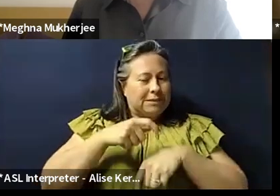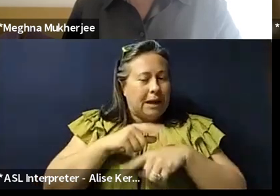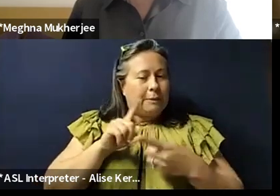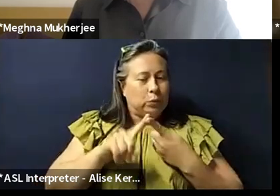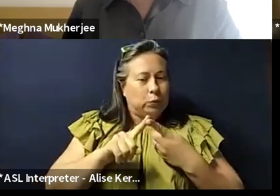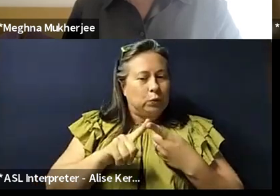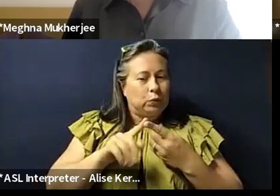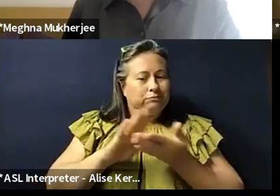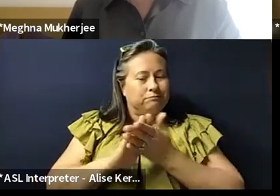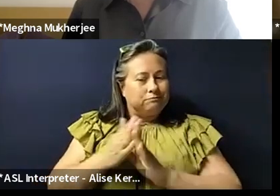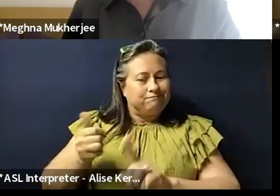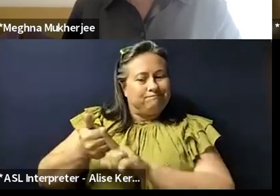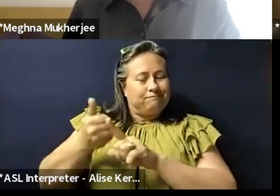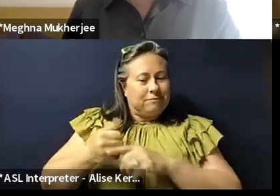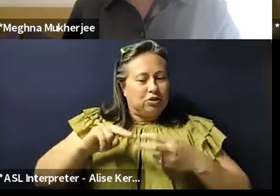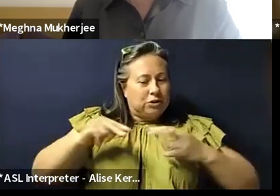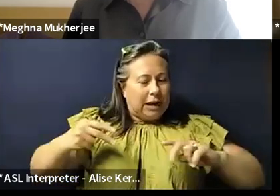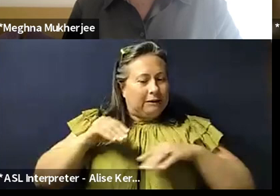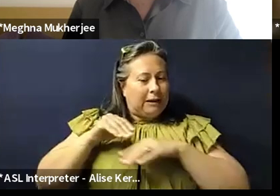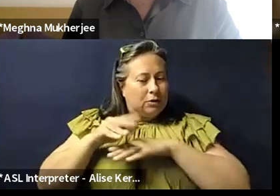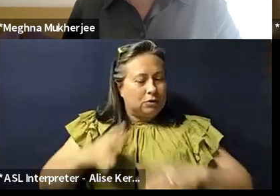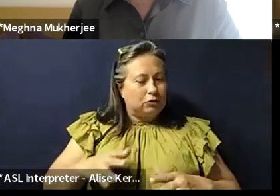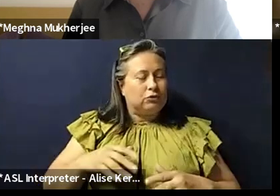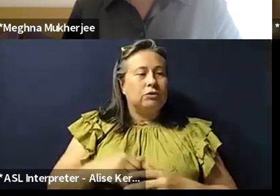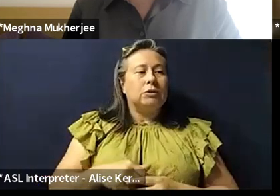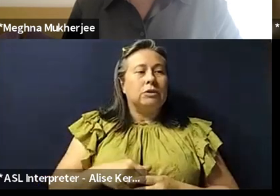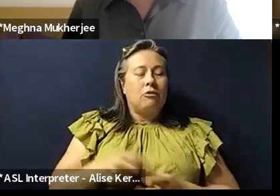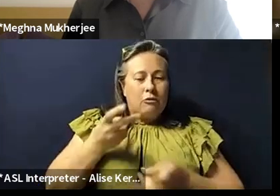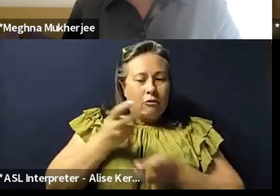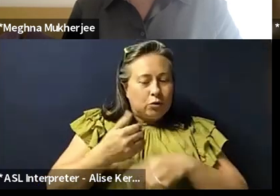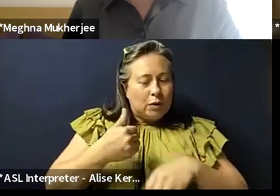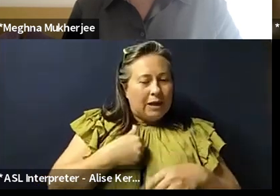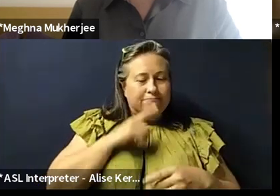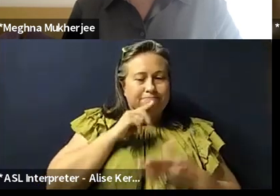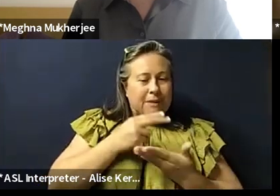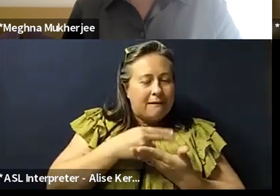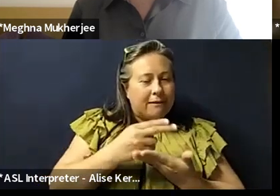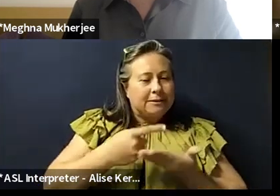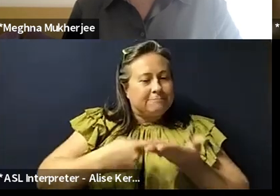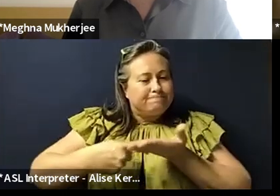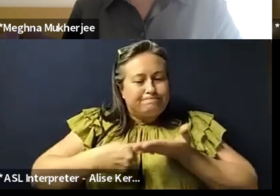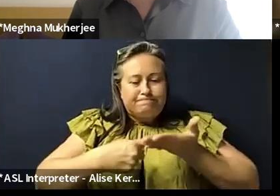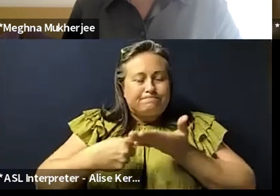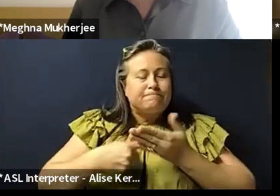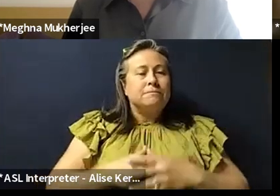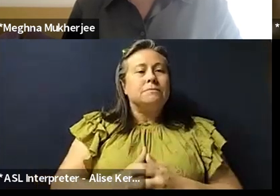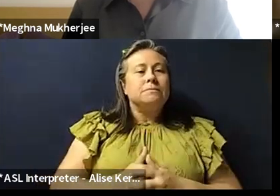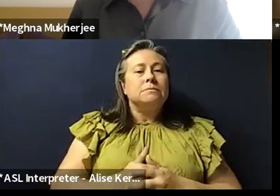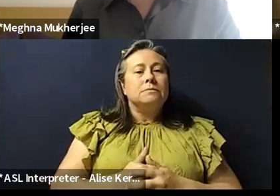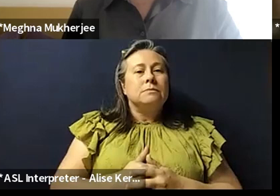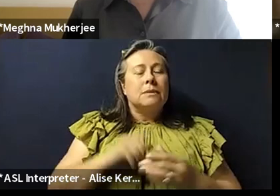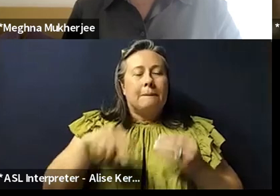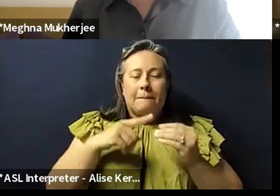can you talk about and not talk about? And it's hard to have really honest conversations